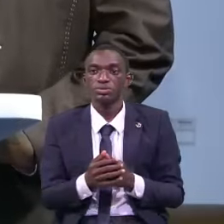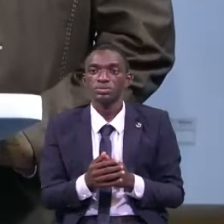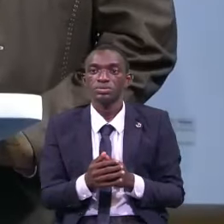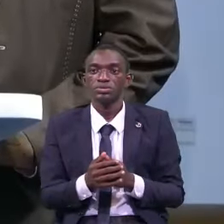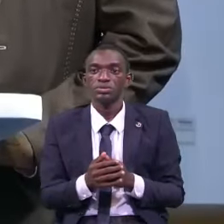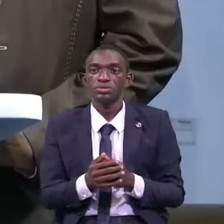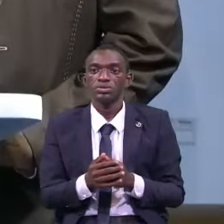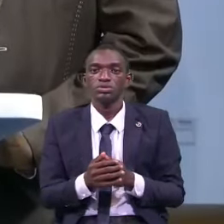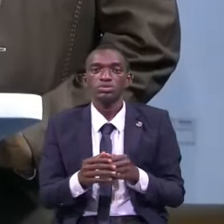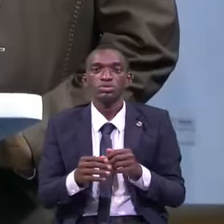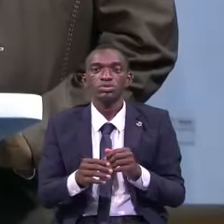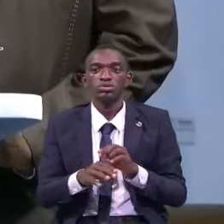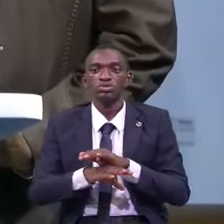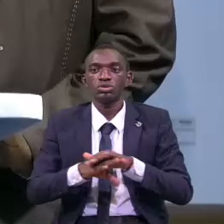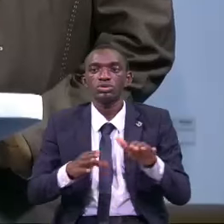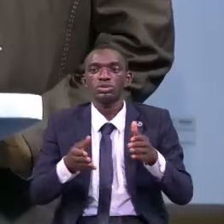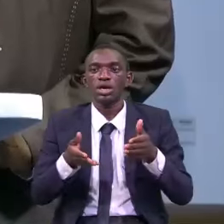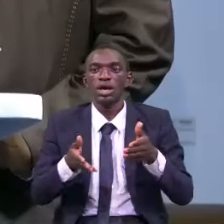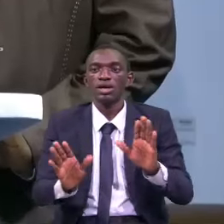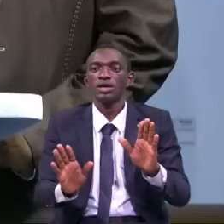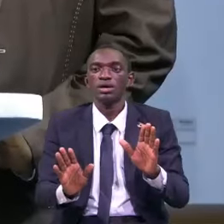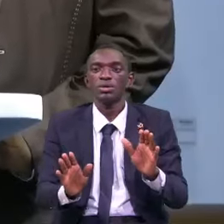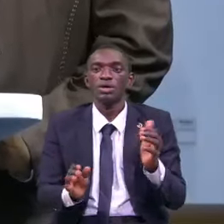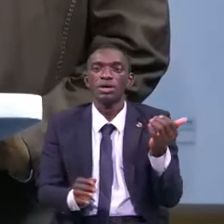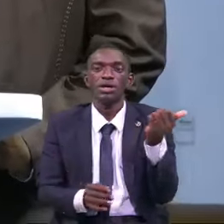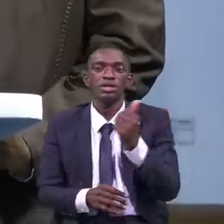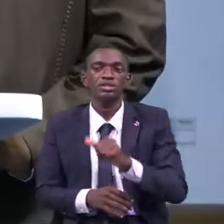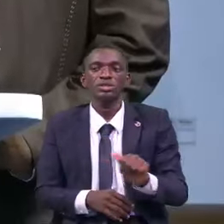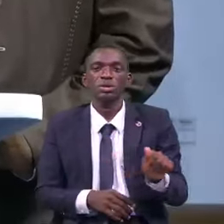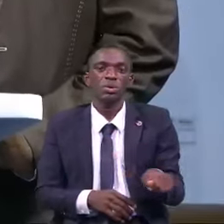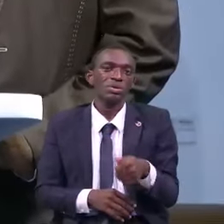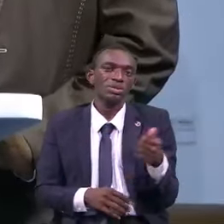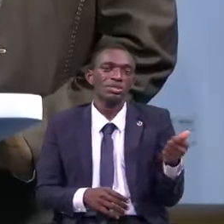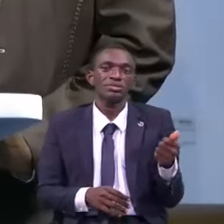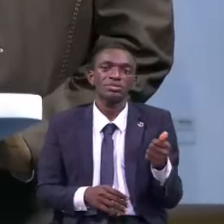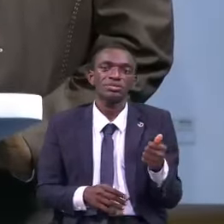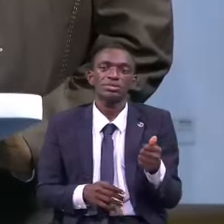So don't allow any other important information.